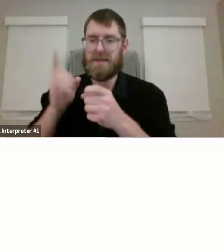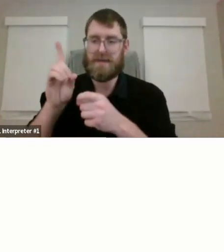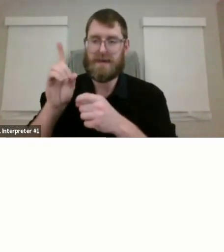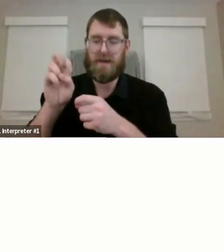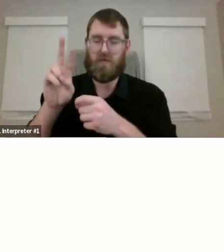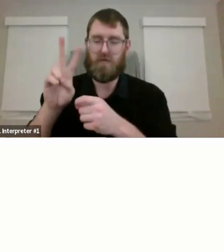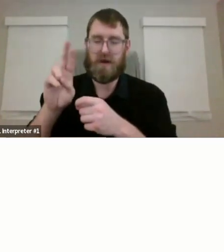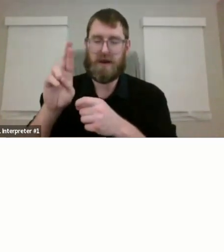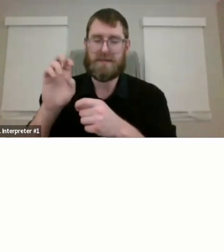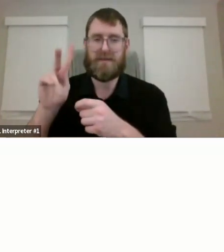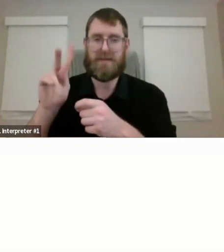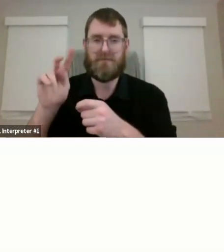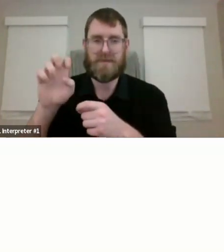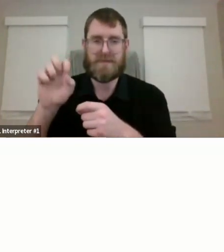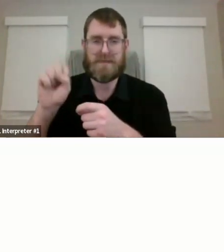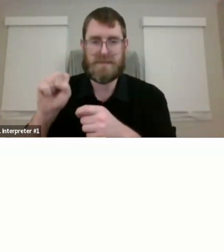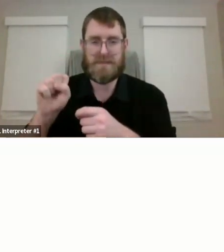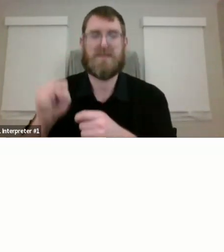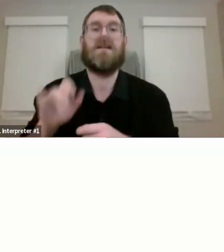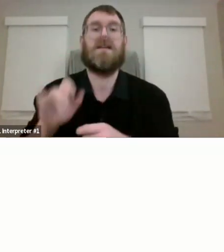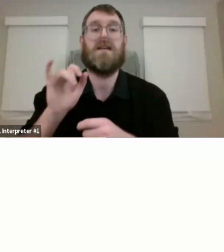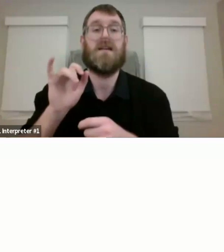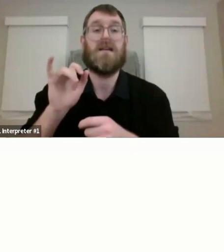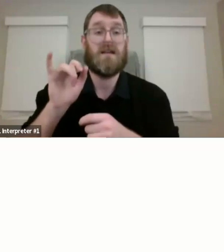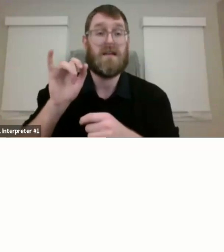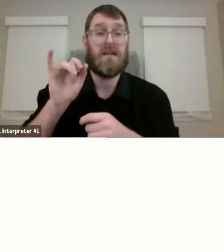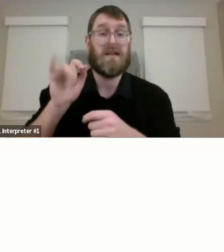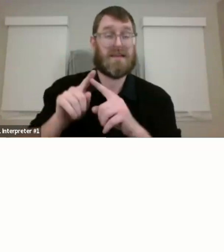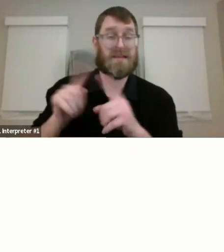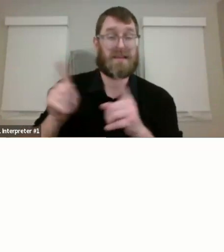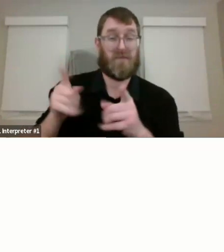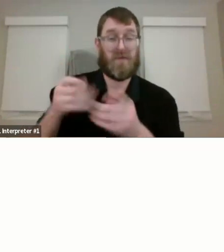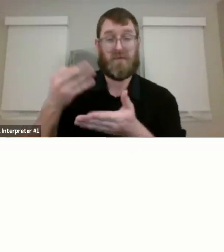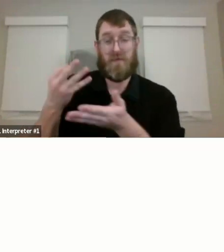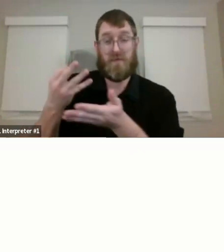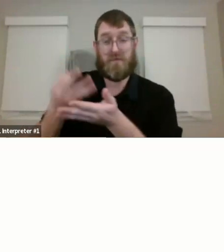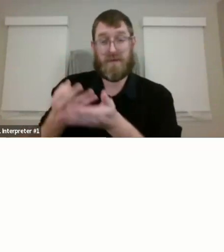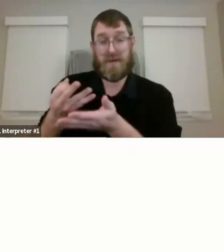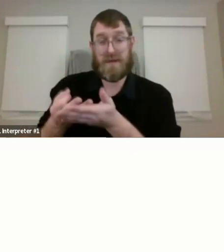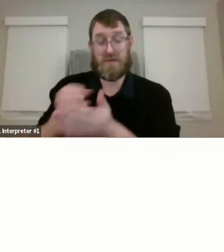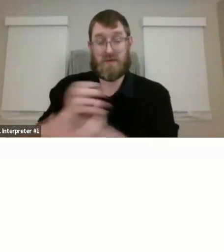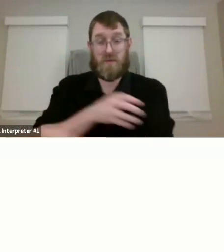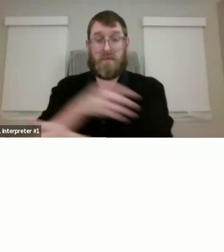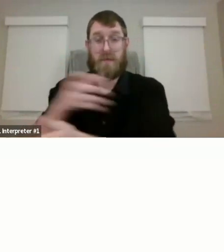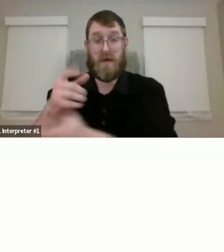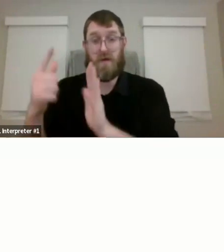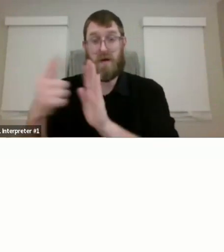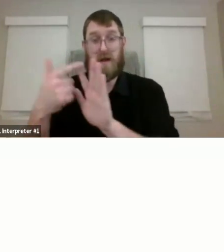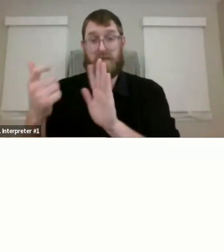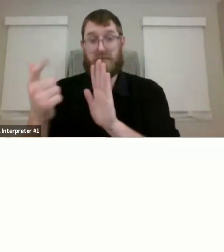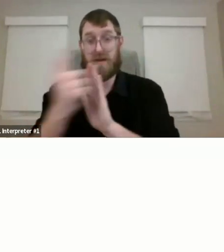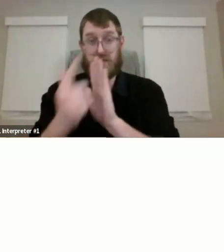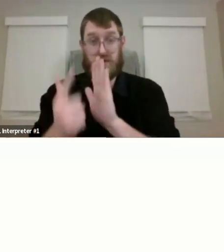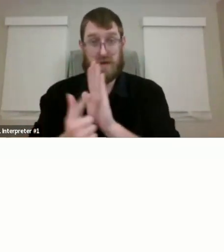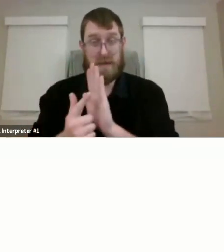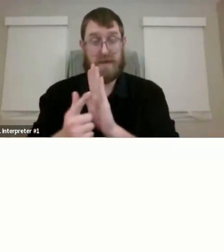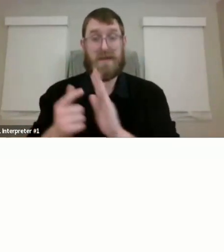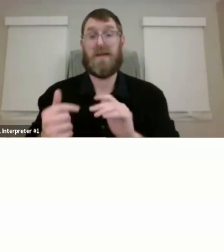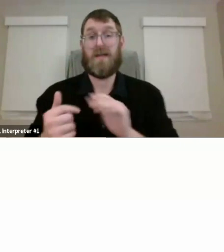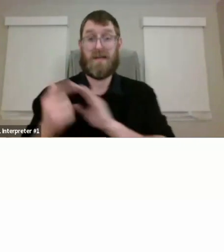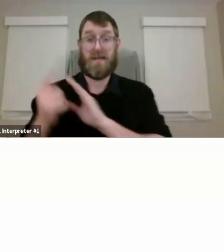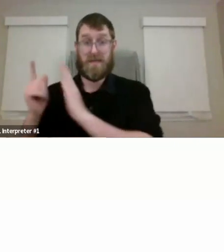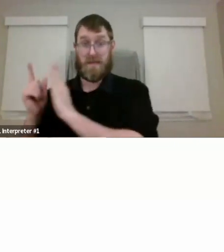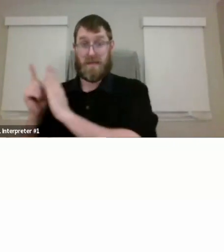the financial power of attorney. That is a little bit different than advanced directives in the sense that the law prescribes certain elements